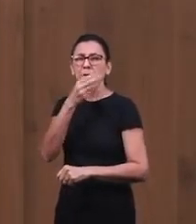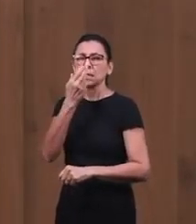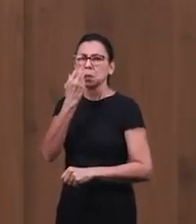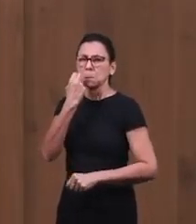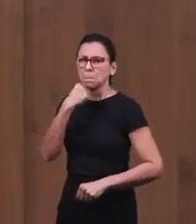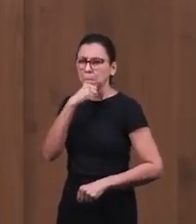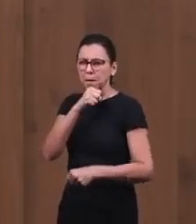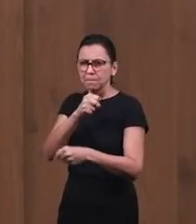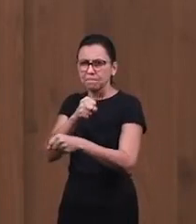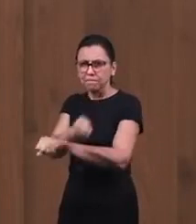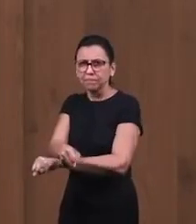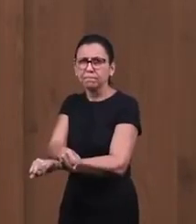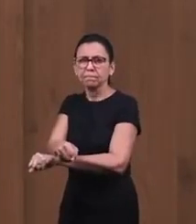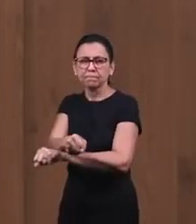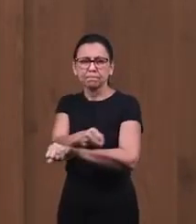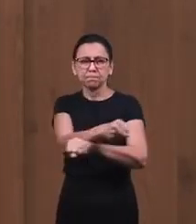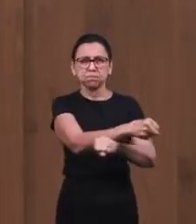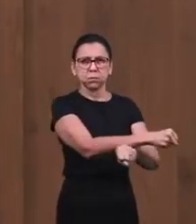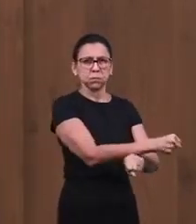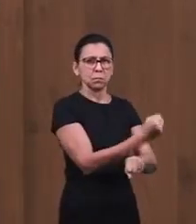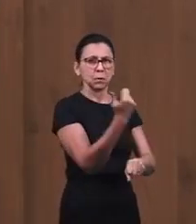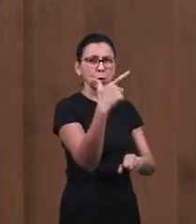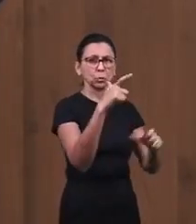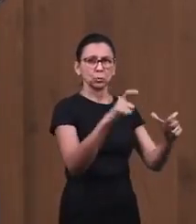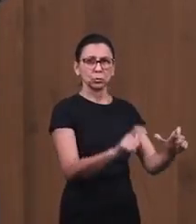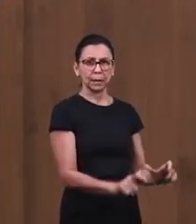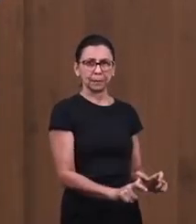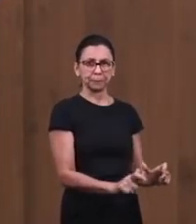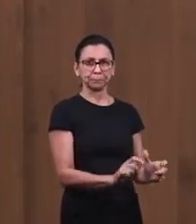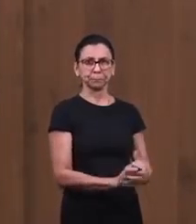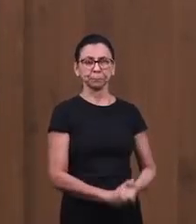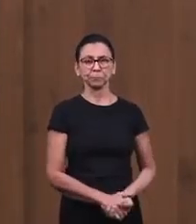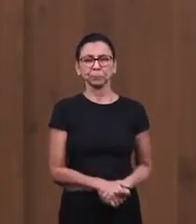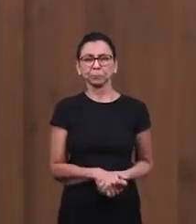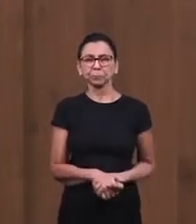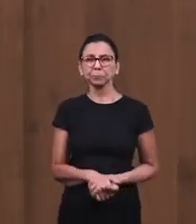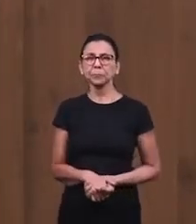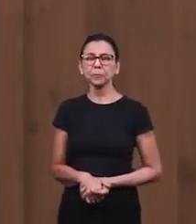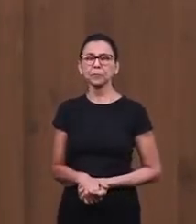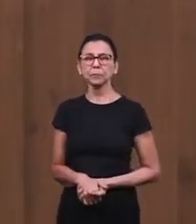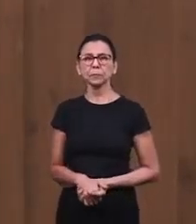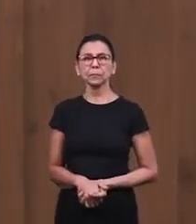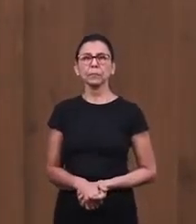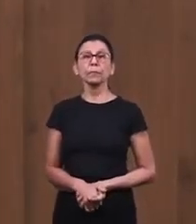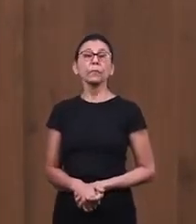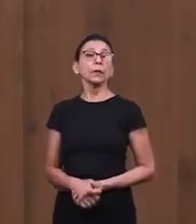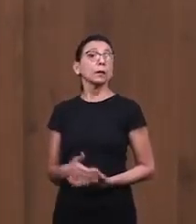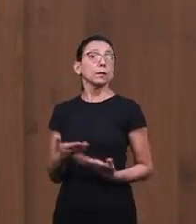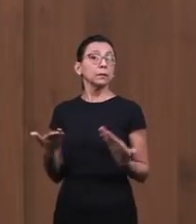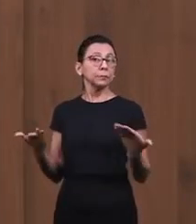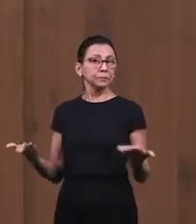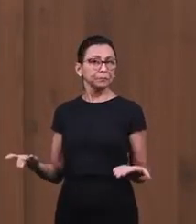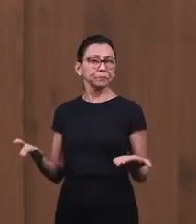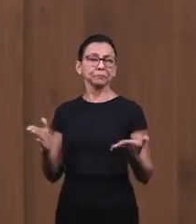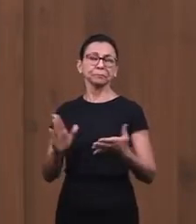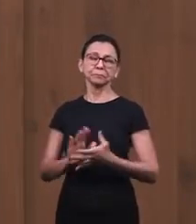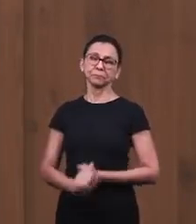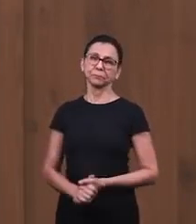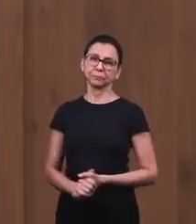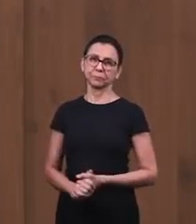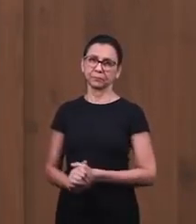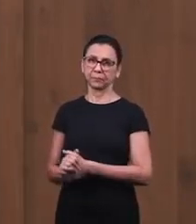They wanted to own themselves, but the enemy ended up owning them. So then Nehemiah,